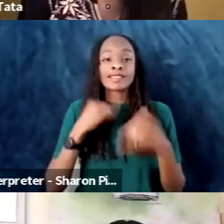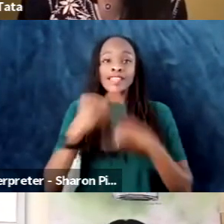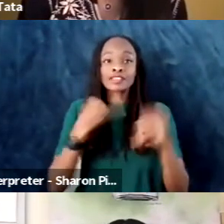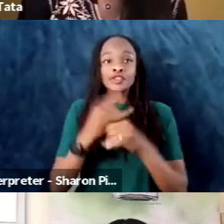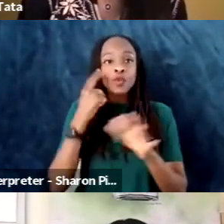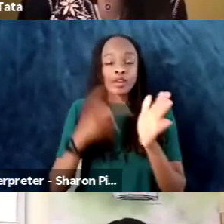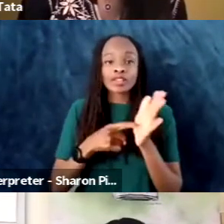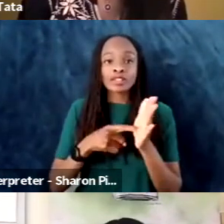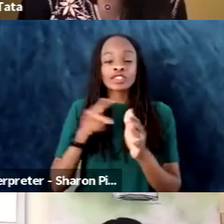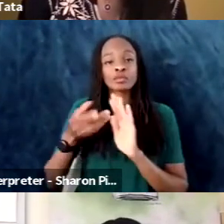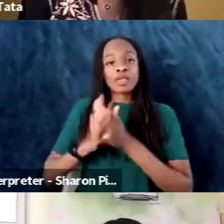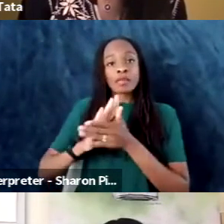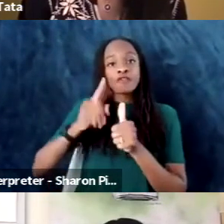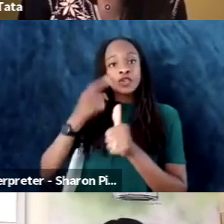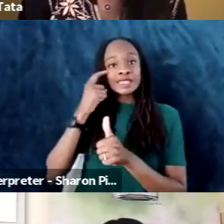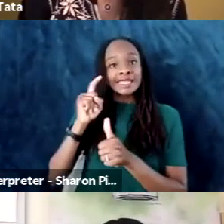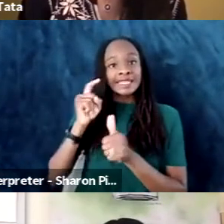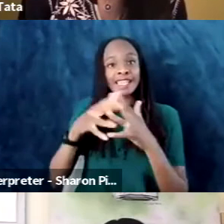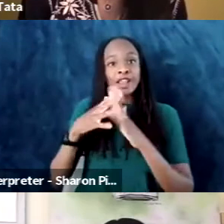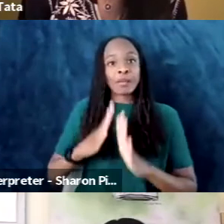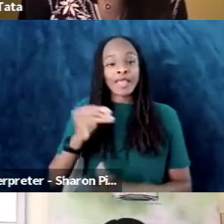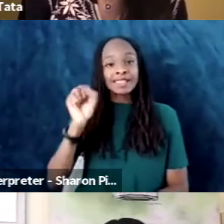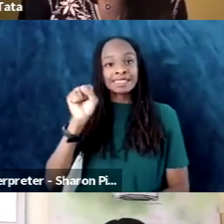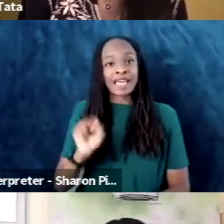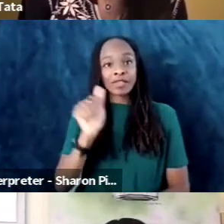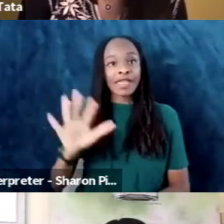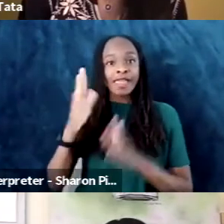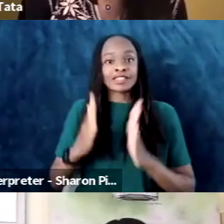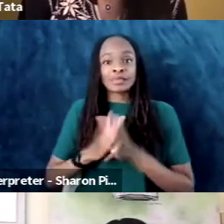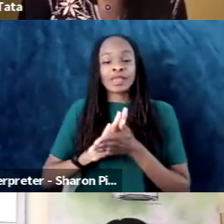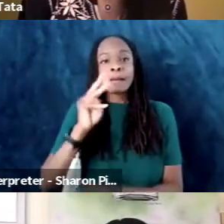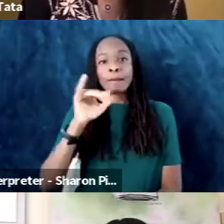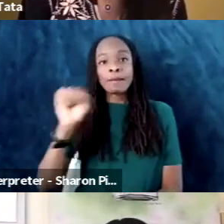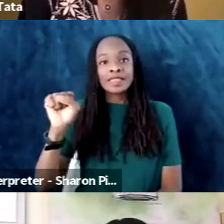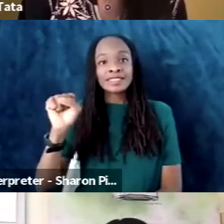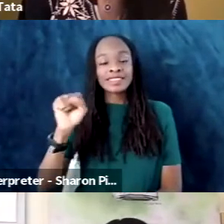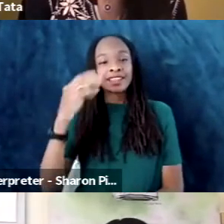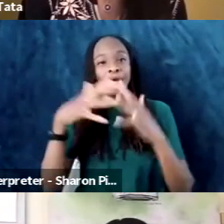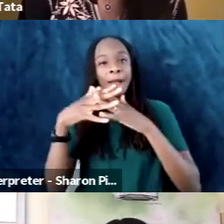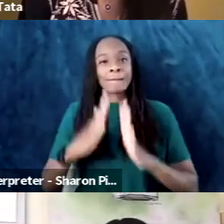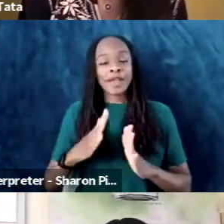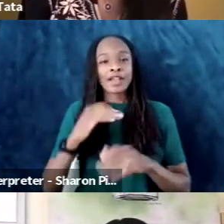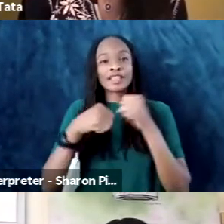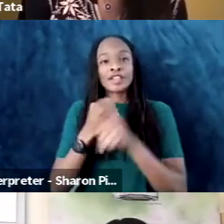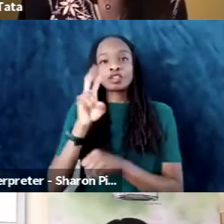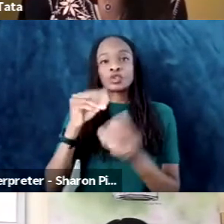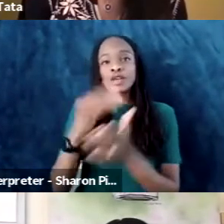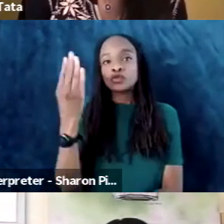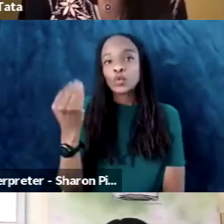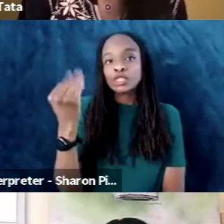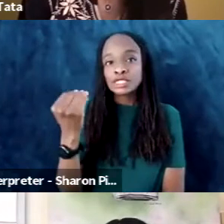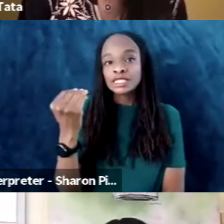by becoming the first Indian, American, and South Asian to become Miss America in 2014. And most